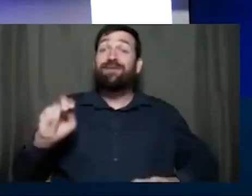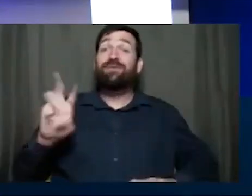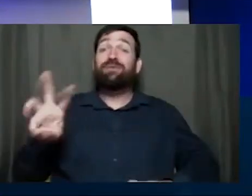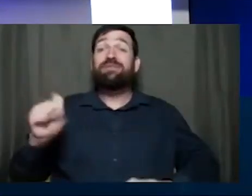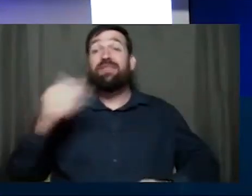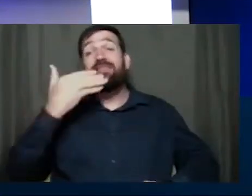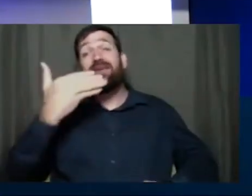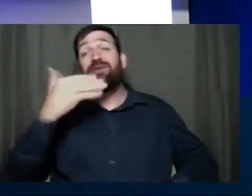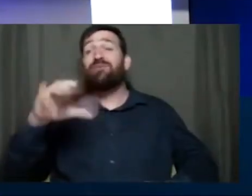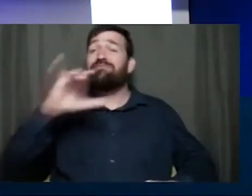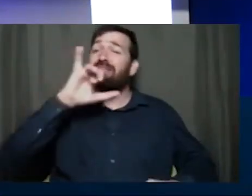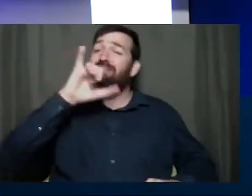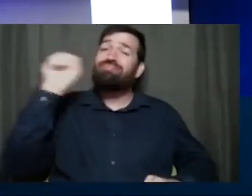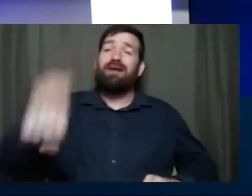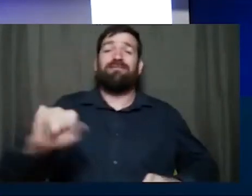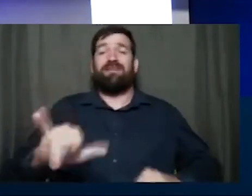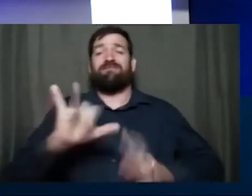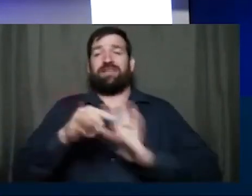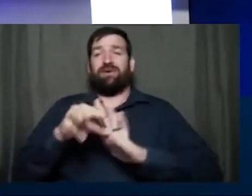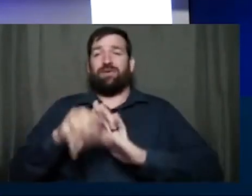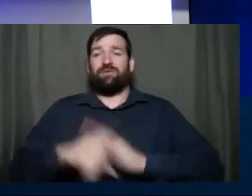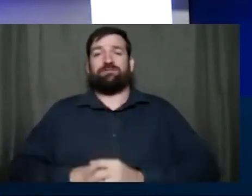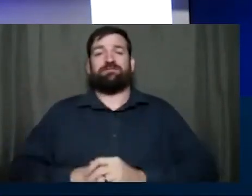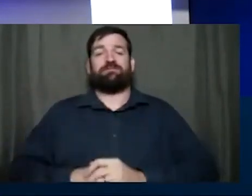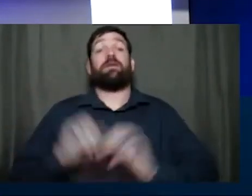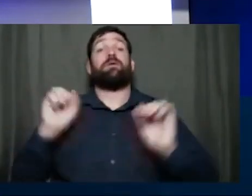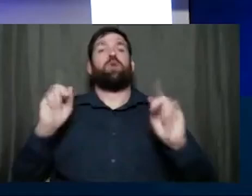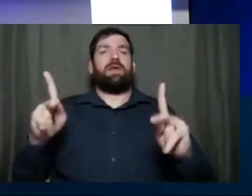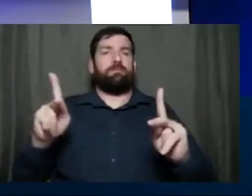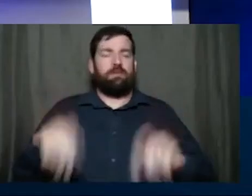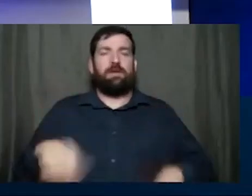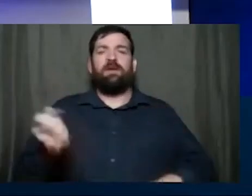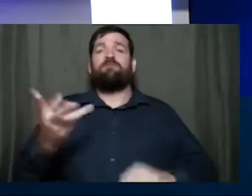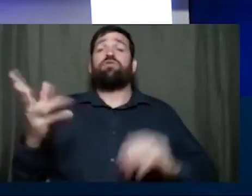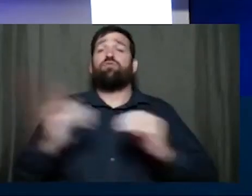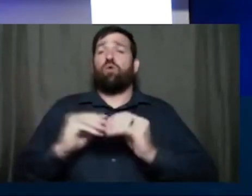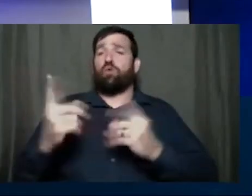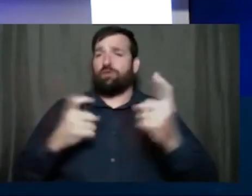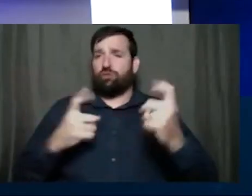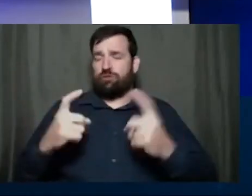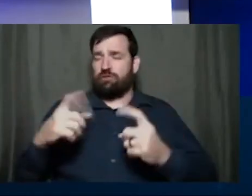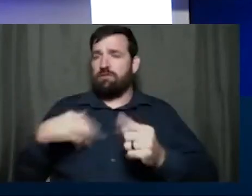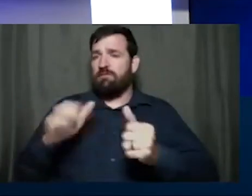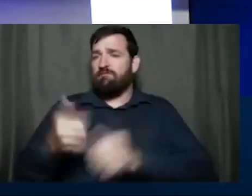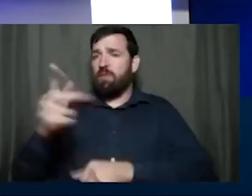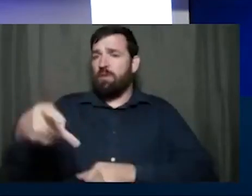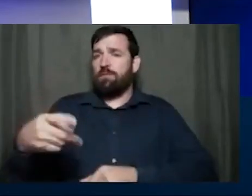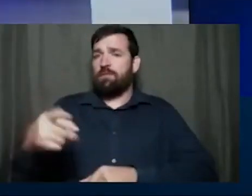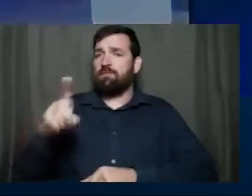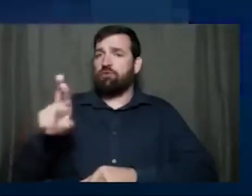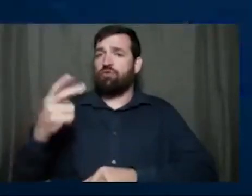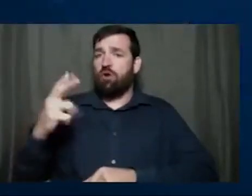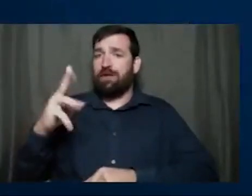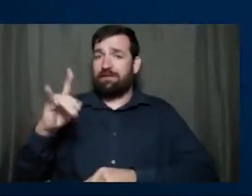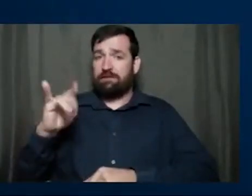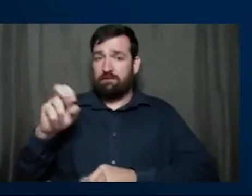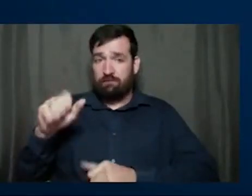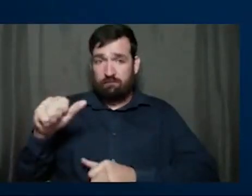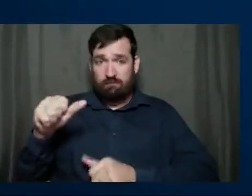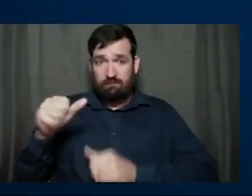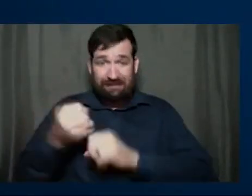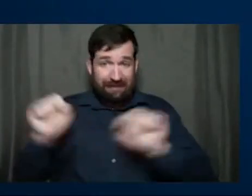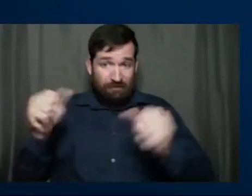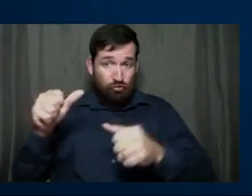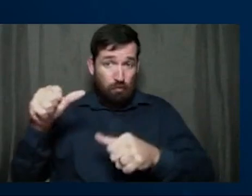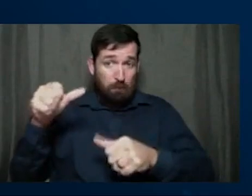video. Yeah. Okay, kid. So a couple more questions. I got to follow up one, Dr. Hawkinson. Is it safe to mix and match the booster shots? Safe